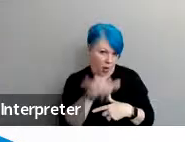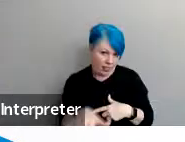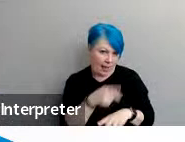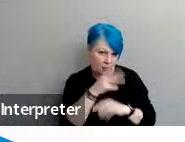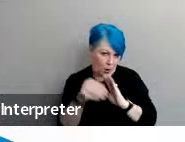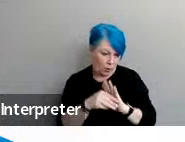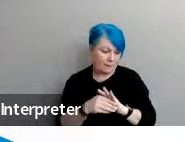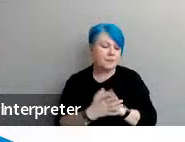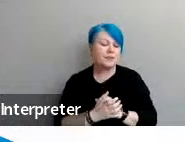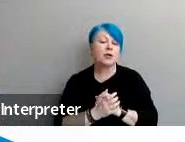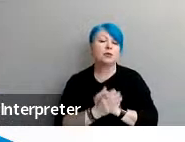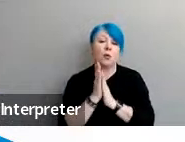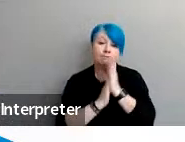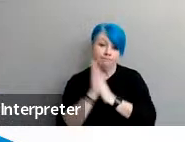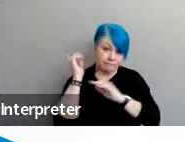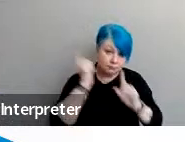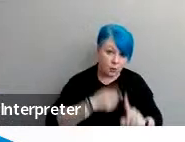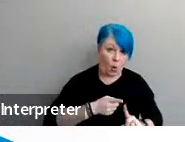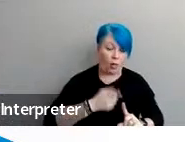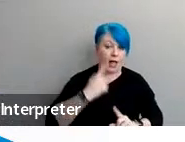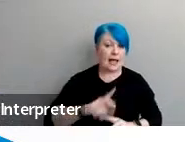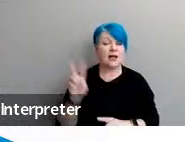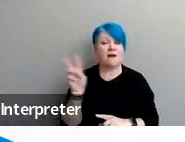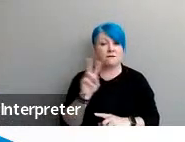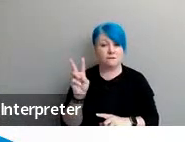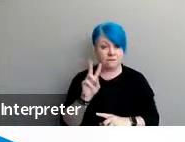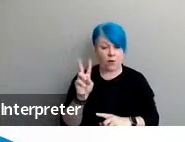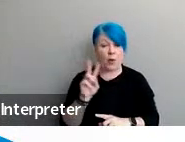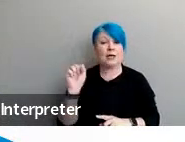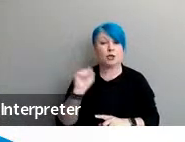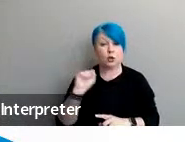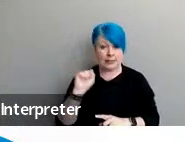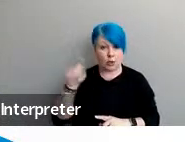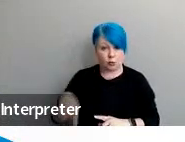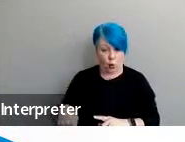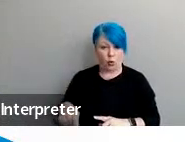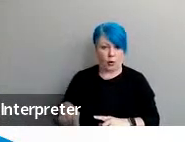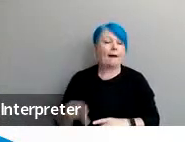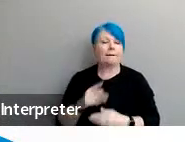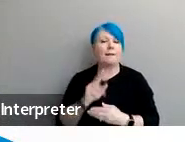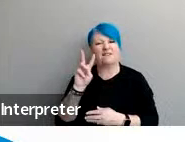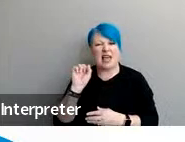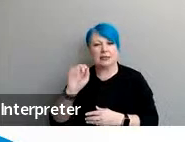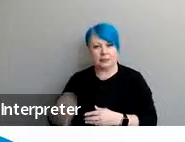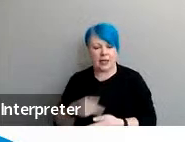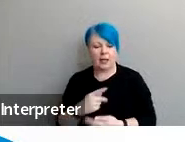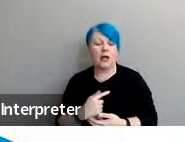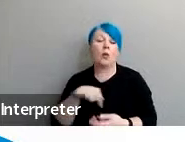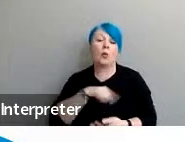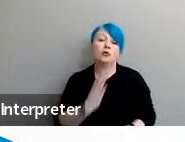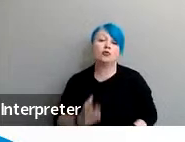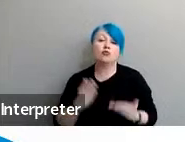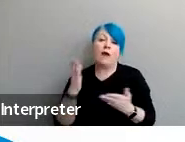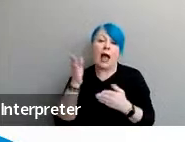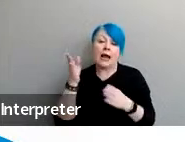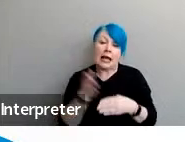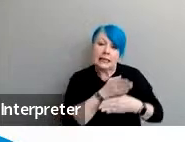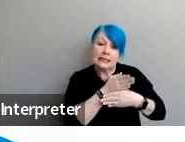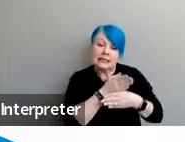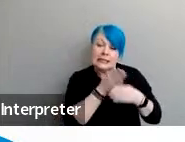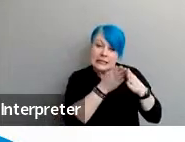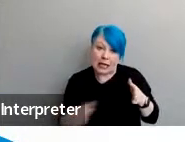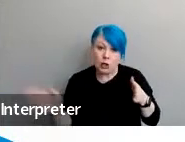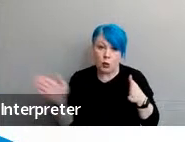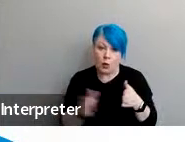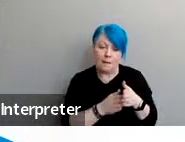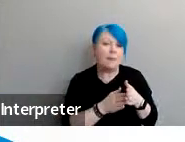So the mission of the Vocational Skills Program, and we refer to it as VSP here in the district, is to provide a continuum of supports and services